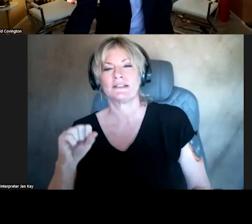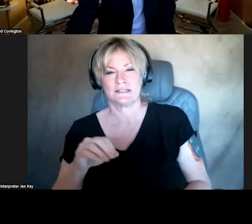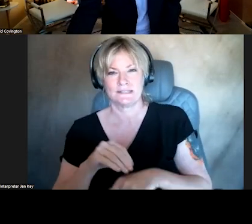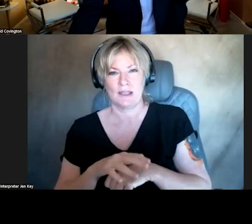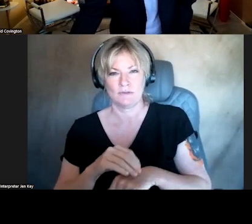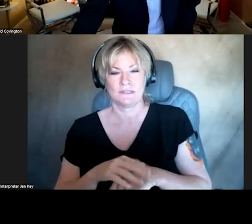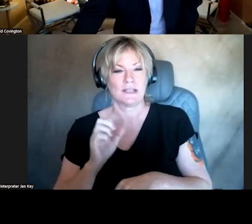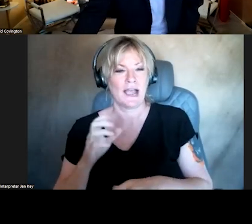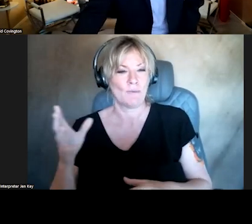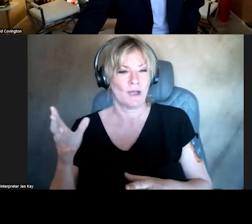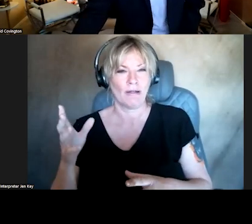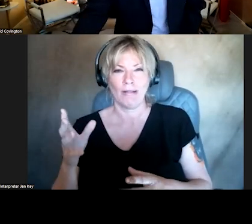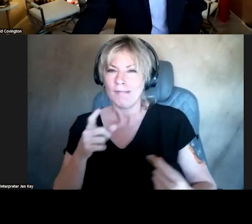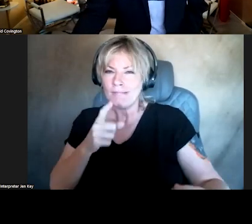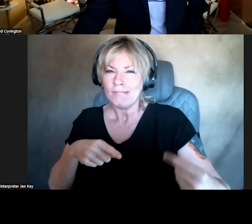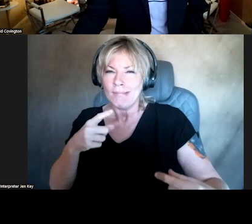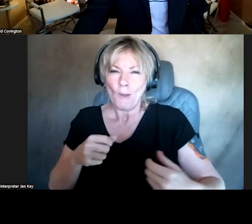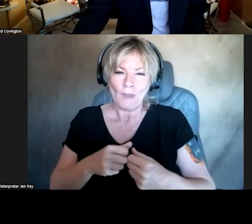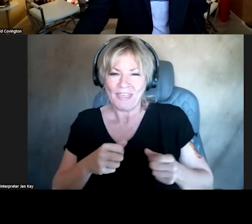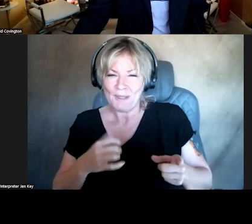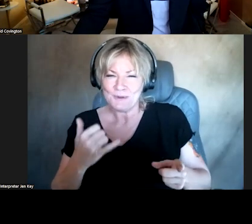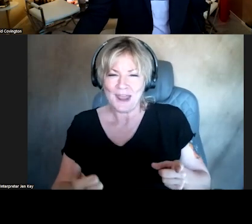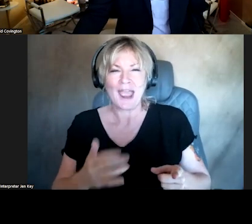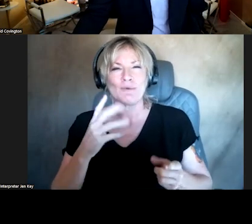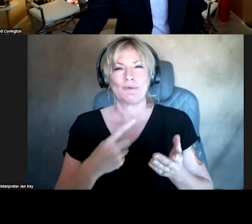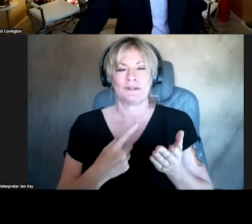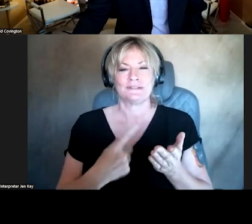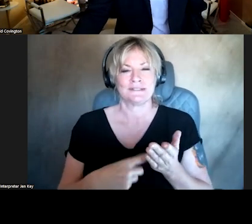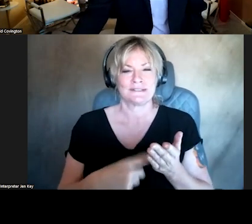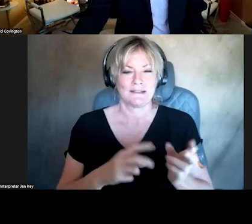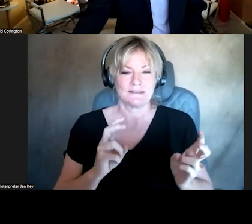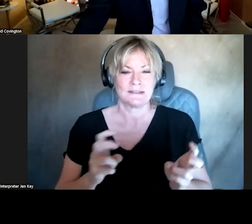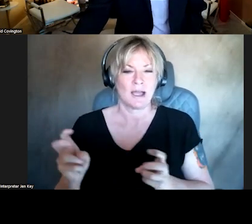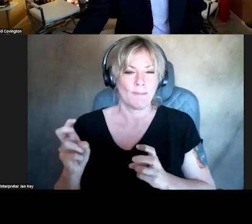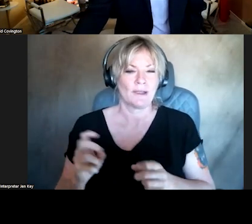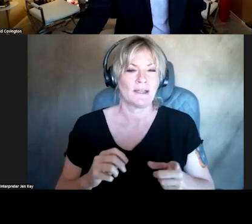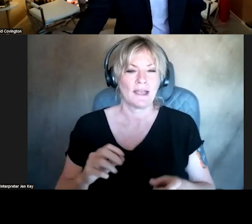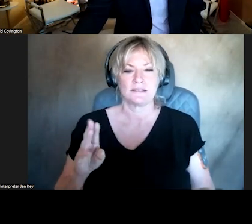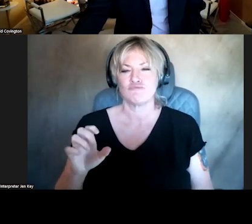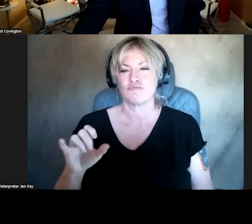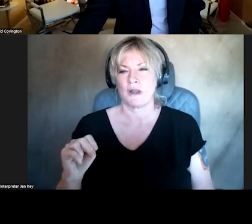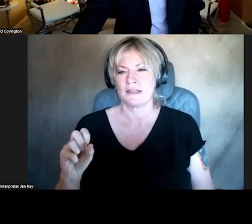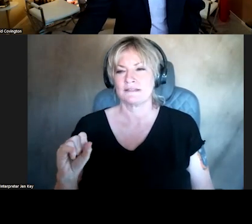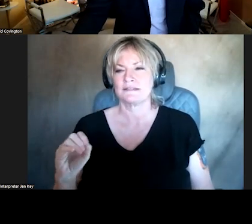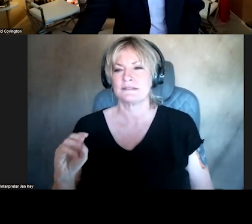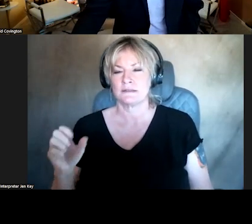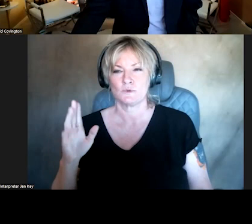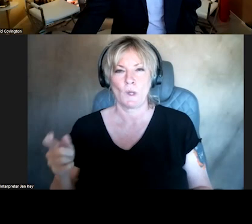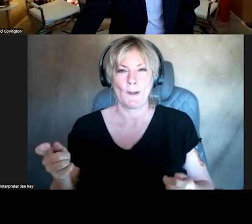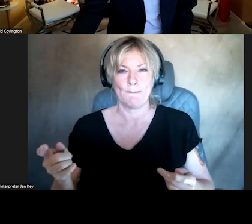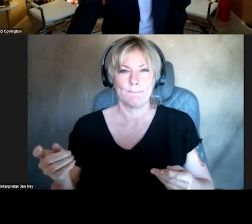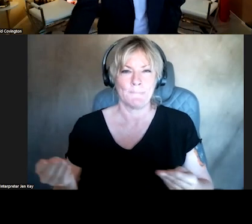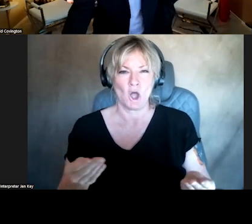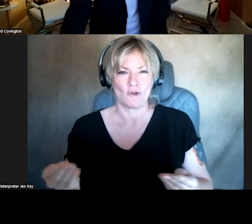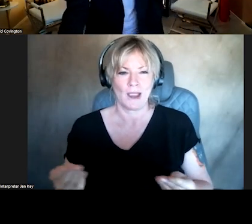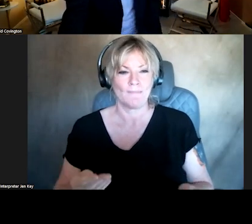on today. We're going to explore this topic as Brian Sims will moderate for us. This is our third debate.